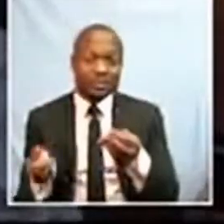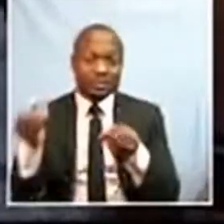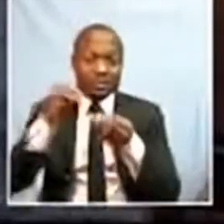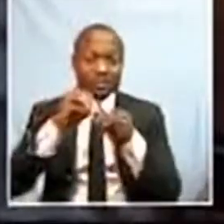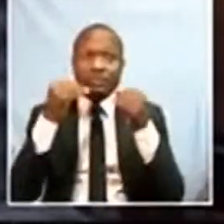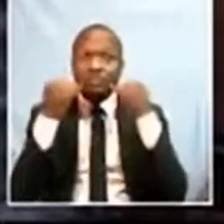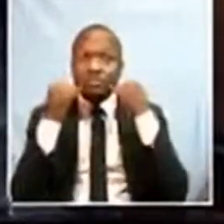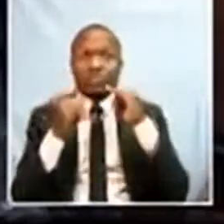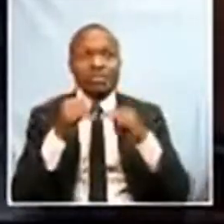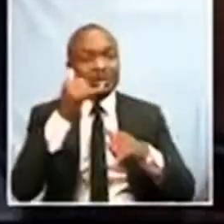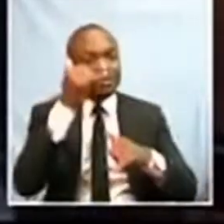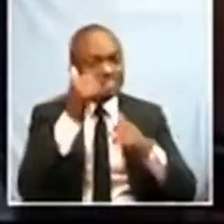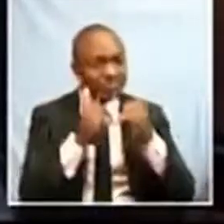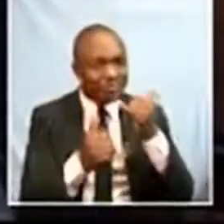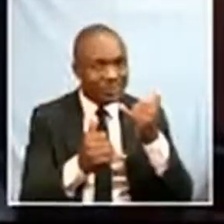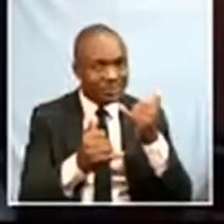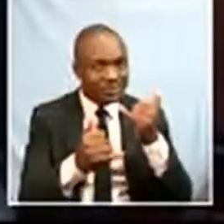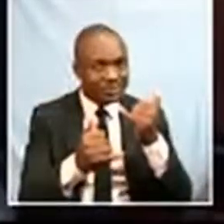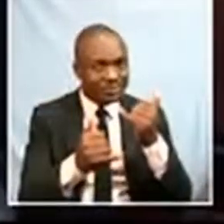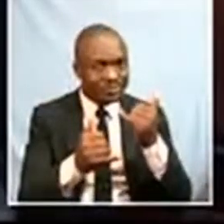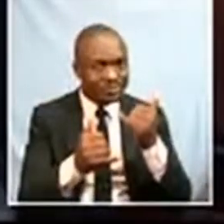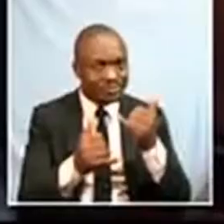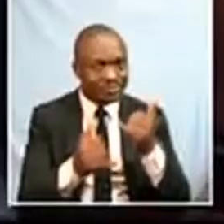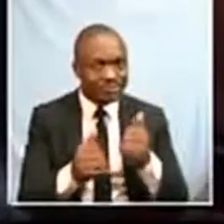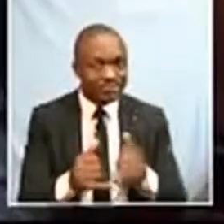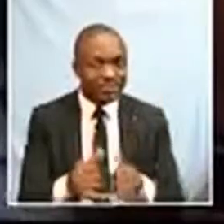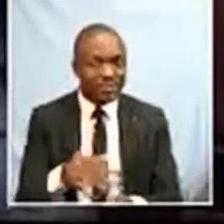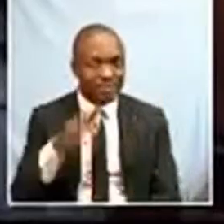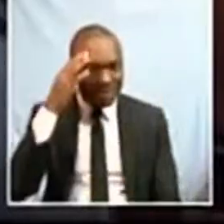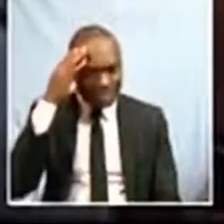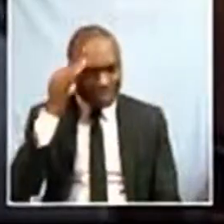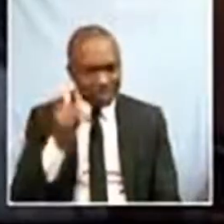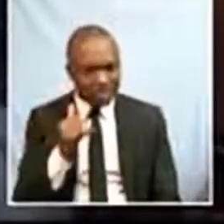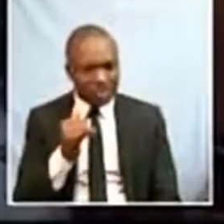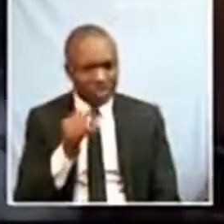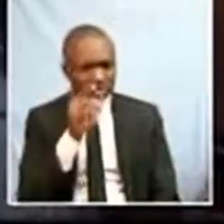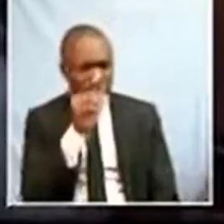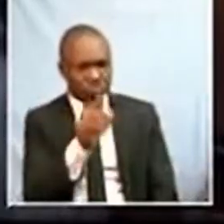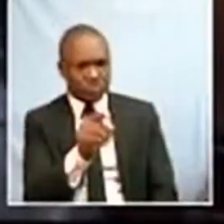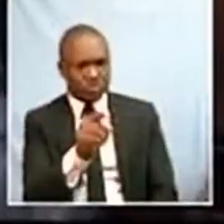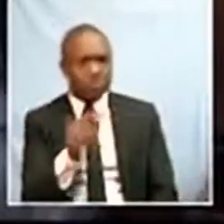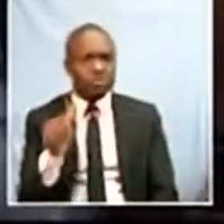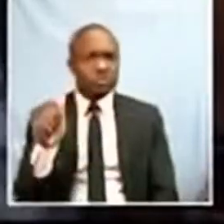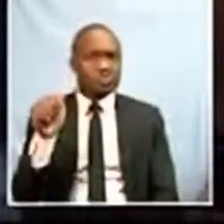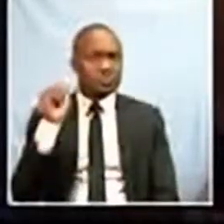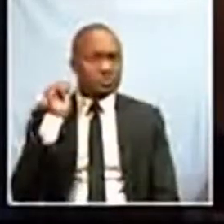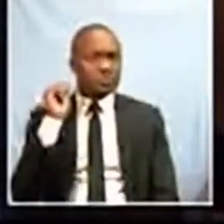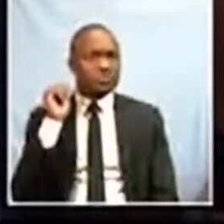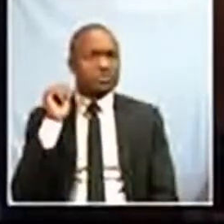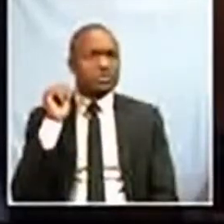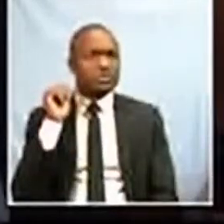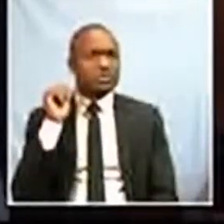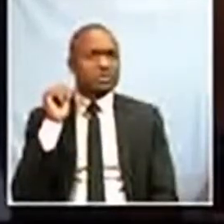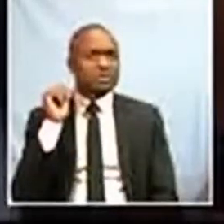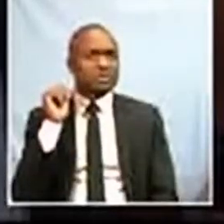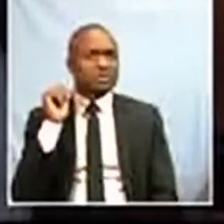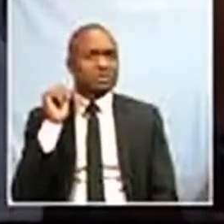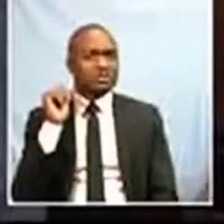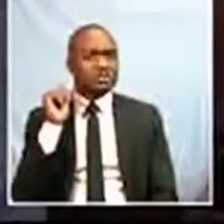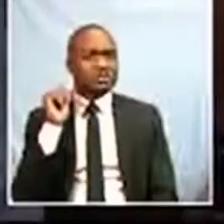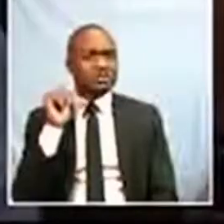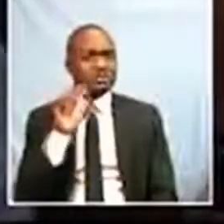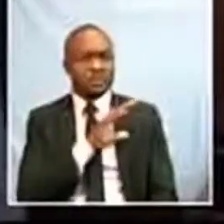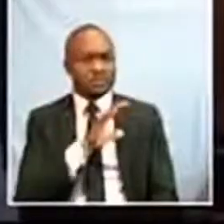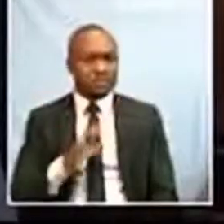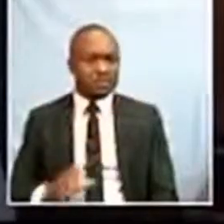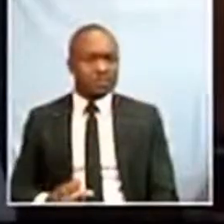it's complete. Why would you then deny the one who would have done up